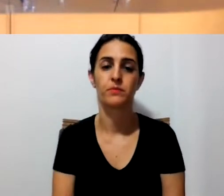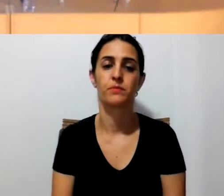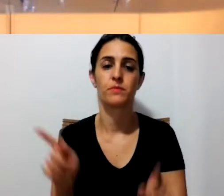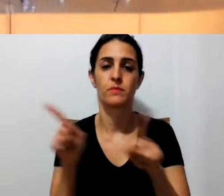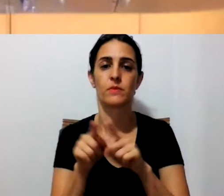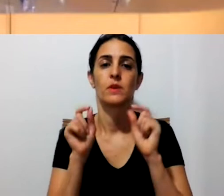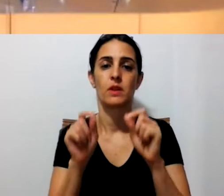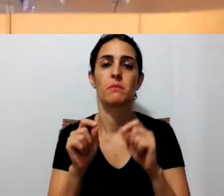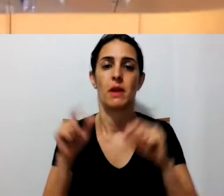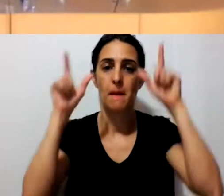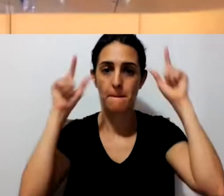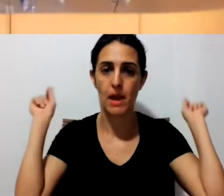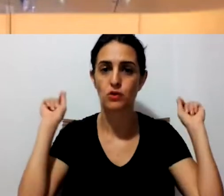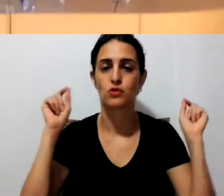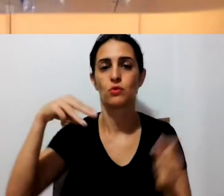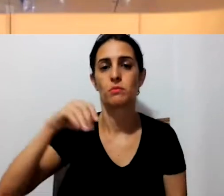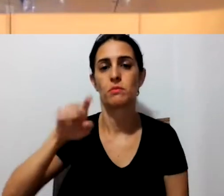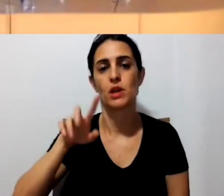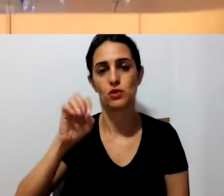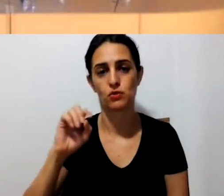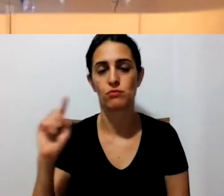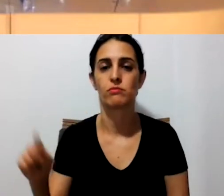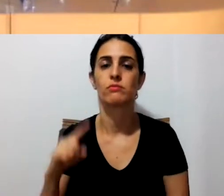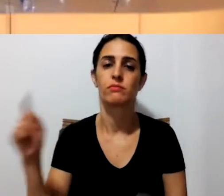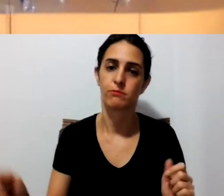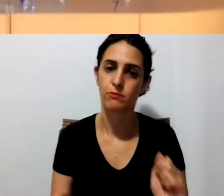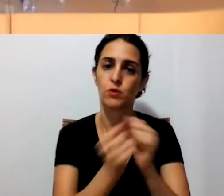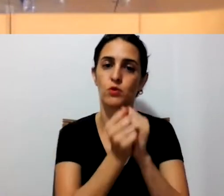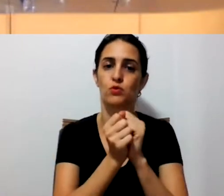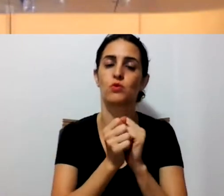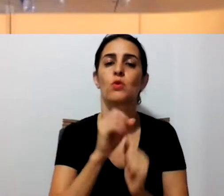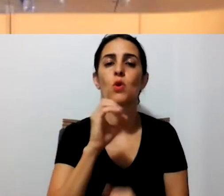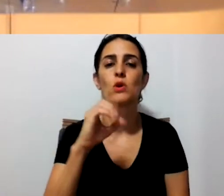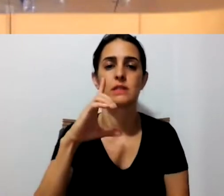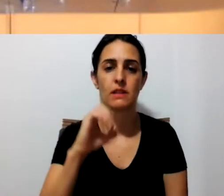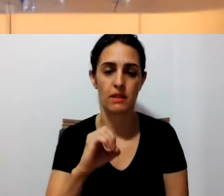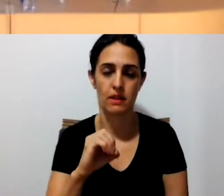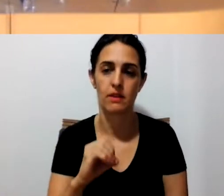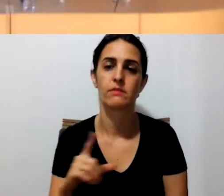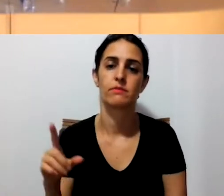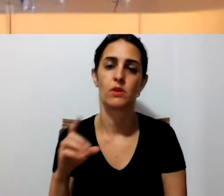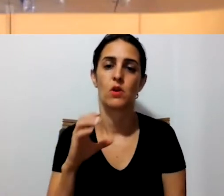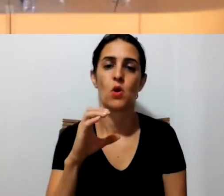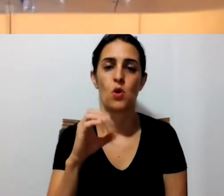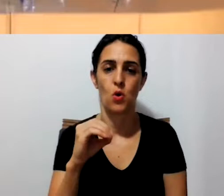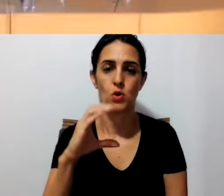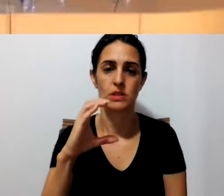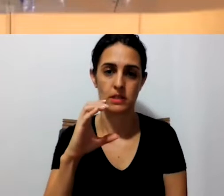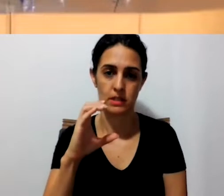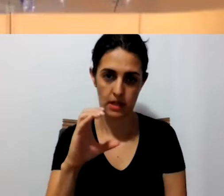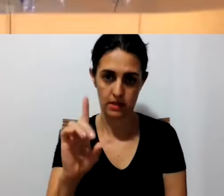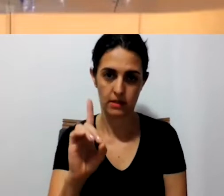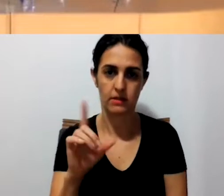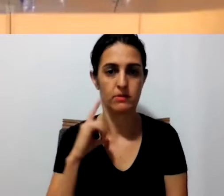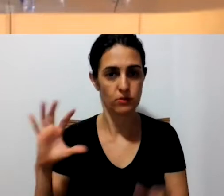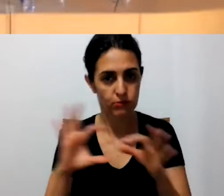stands for, has been moving closer to the OECD. So this has led to Chile joining the OECD in 2010,